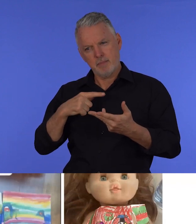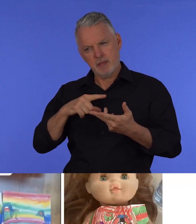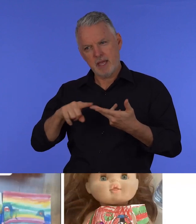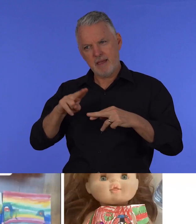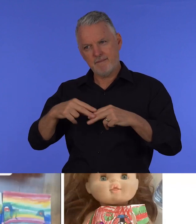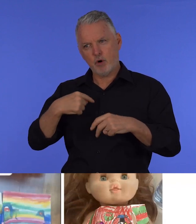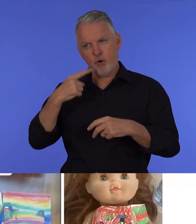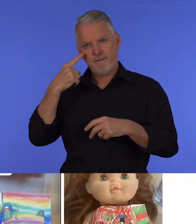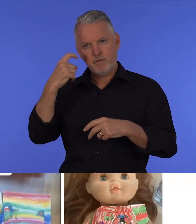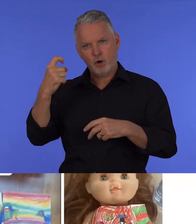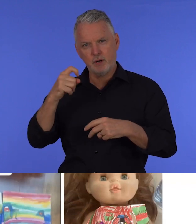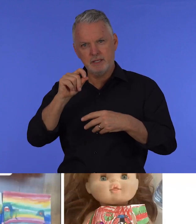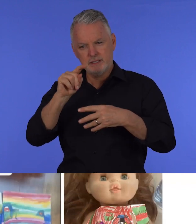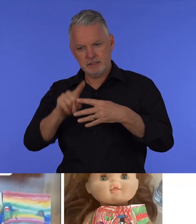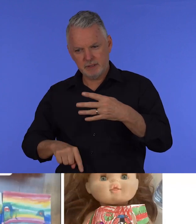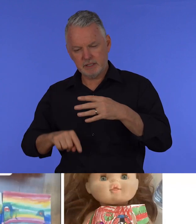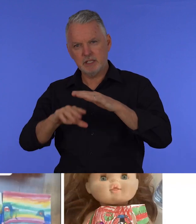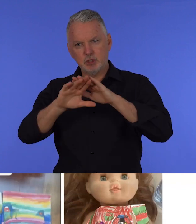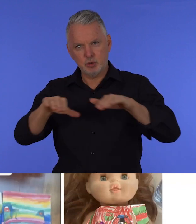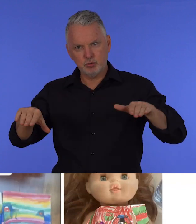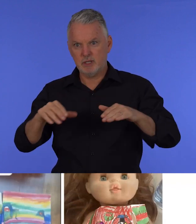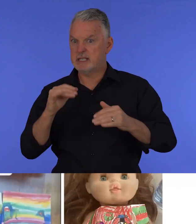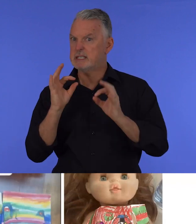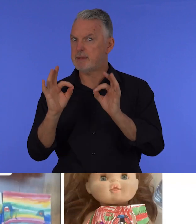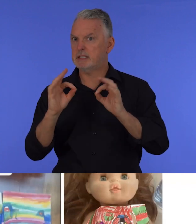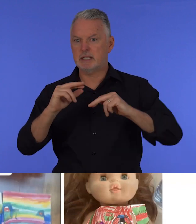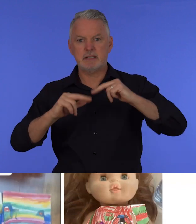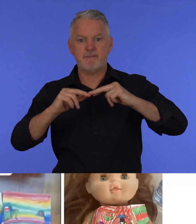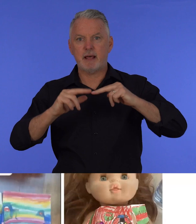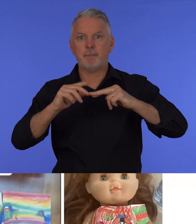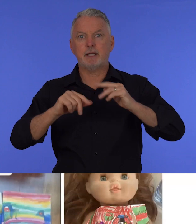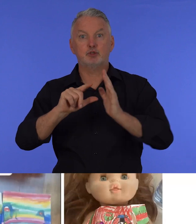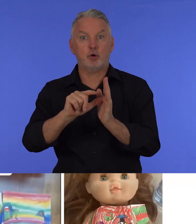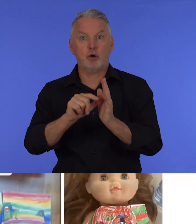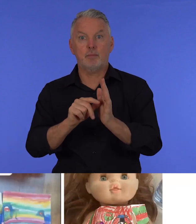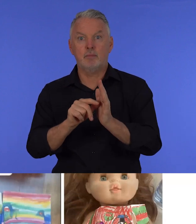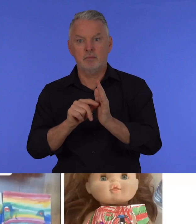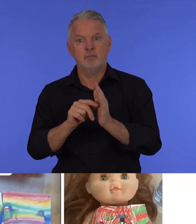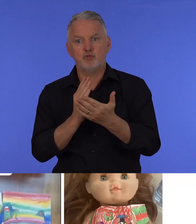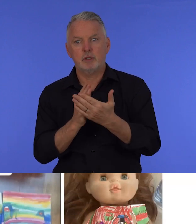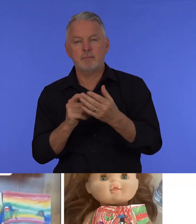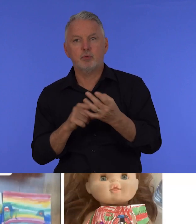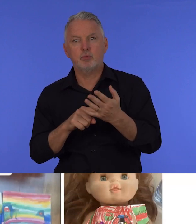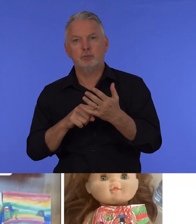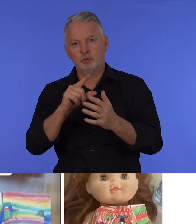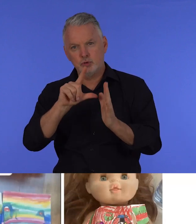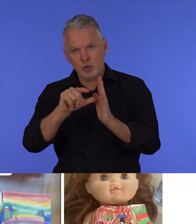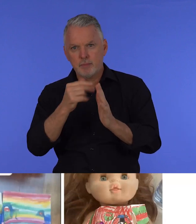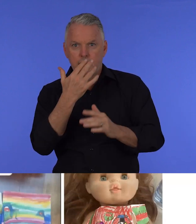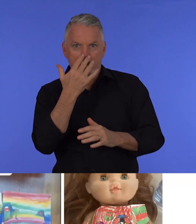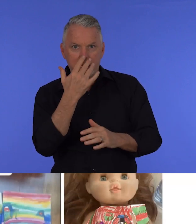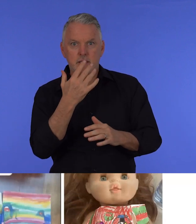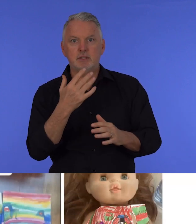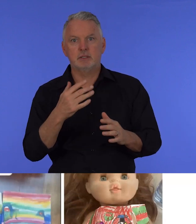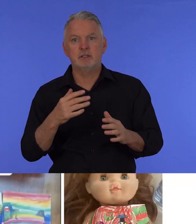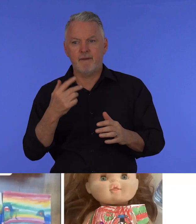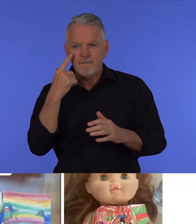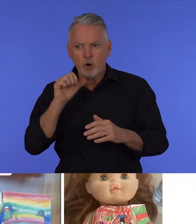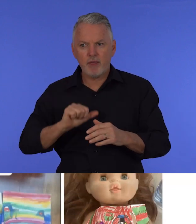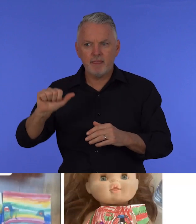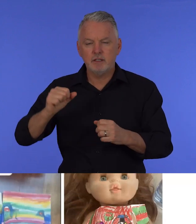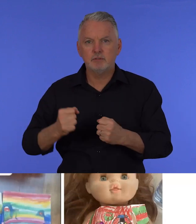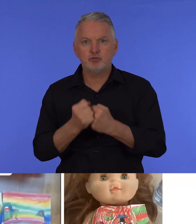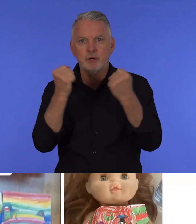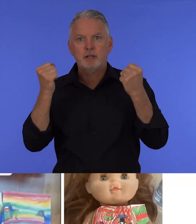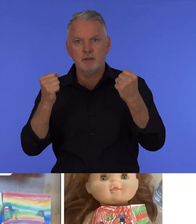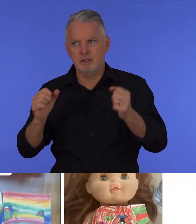was really key for me, because I was like, you know, what I find with kids with a disability is that kids who are typically developing, you usually do outside activities with them that are